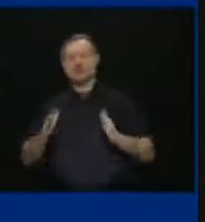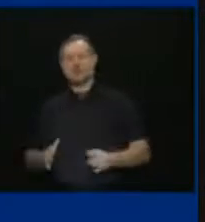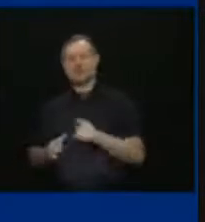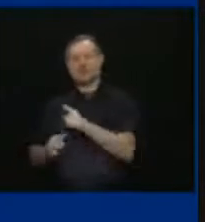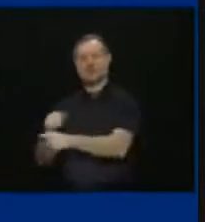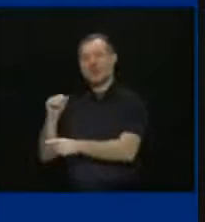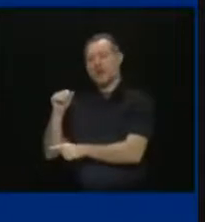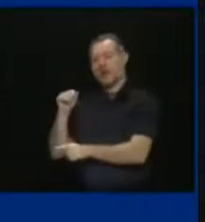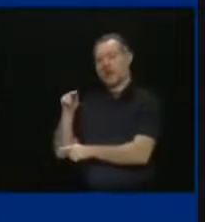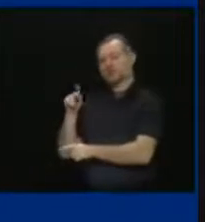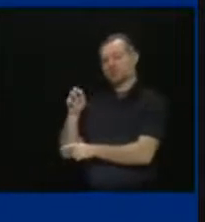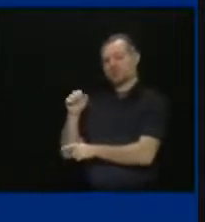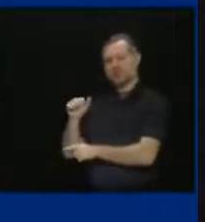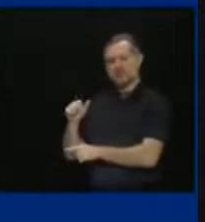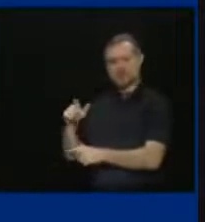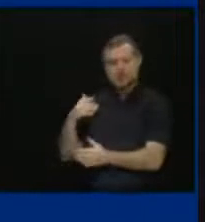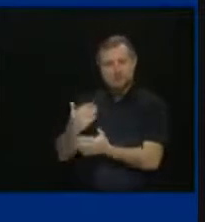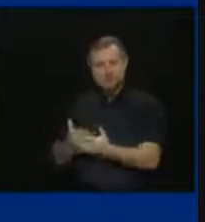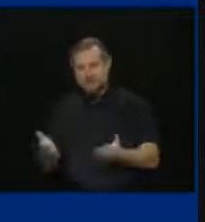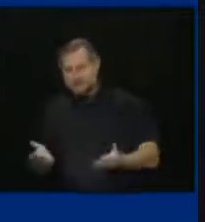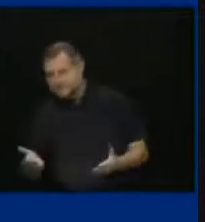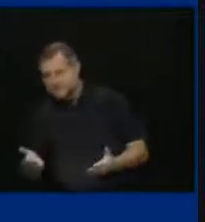yet. If you are, here's a clap for him.